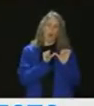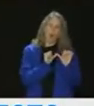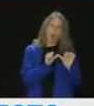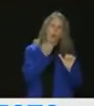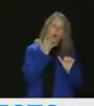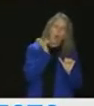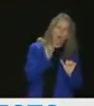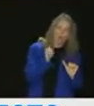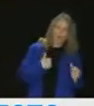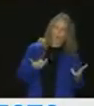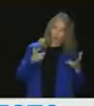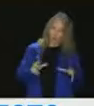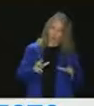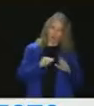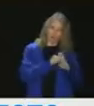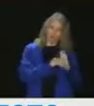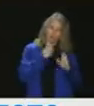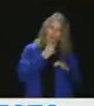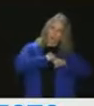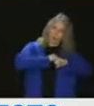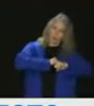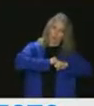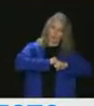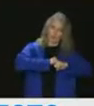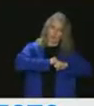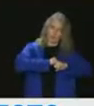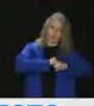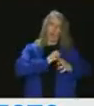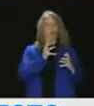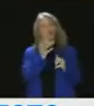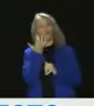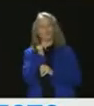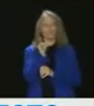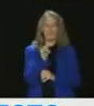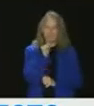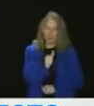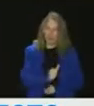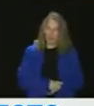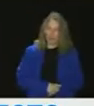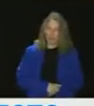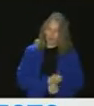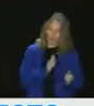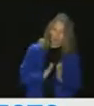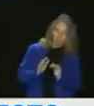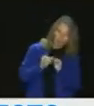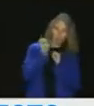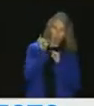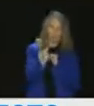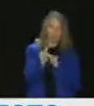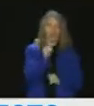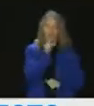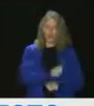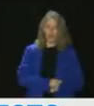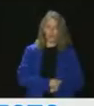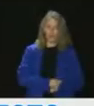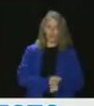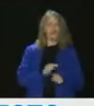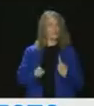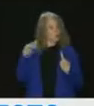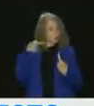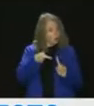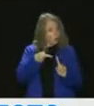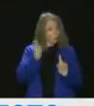should. And we never did. But the truth is, because of all of our efforts,